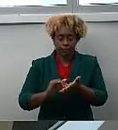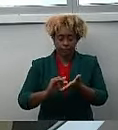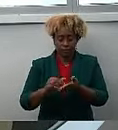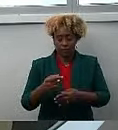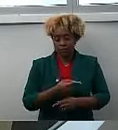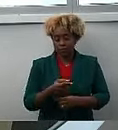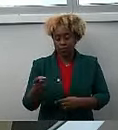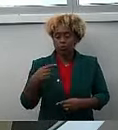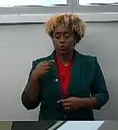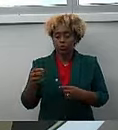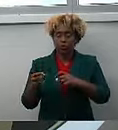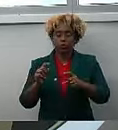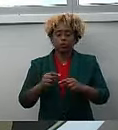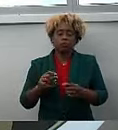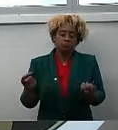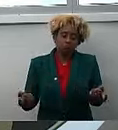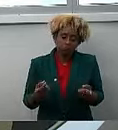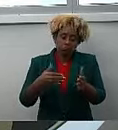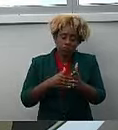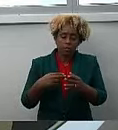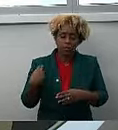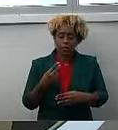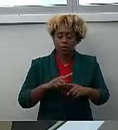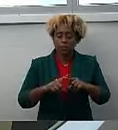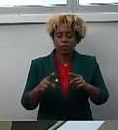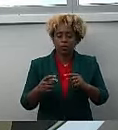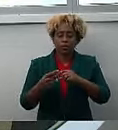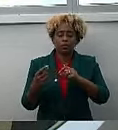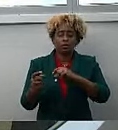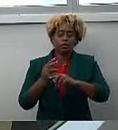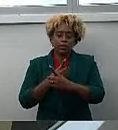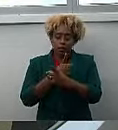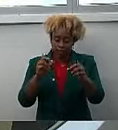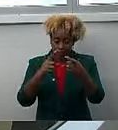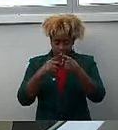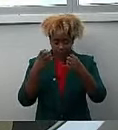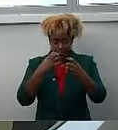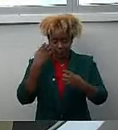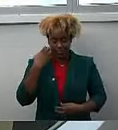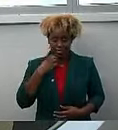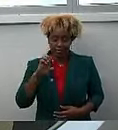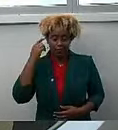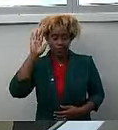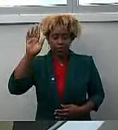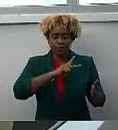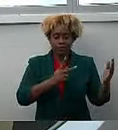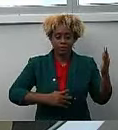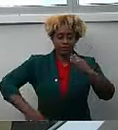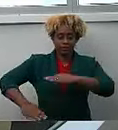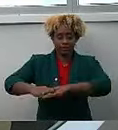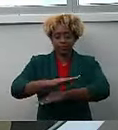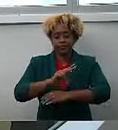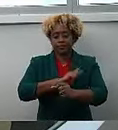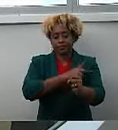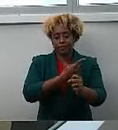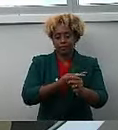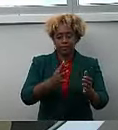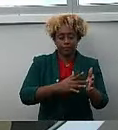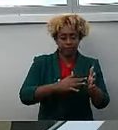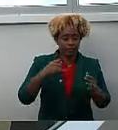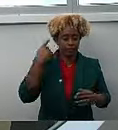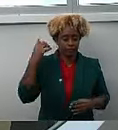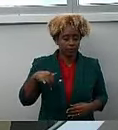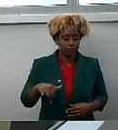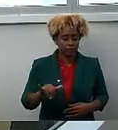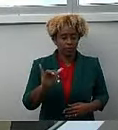us not into temptation, but deliver us from evil. For thine is the kingdom, the power, and the glory,